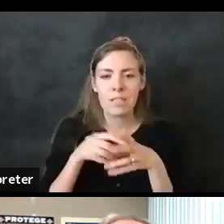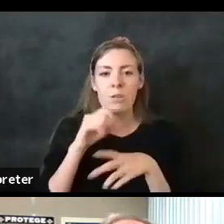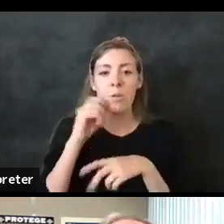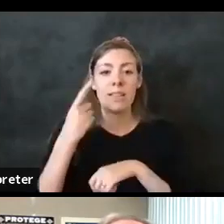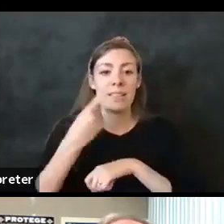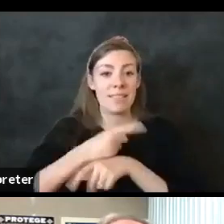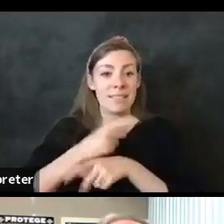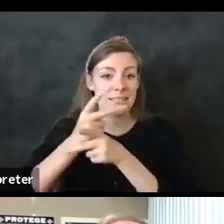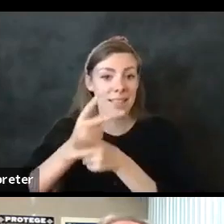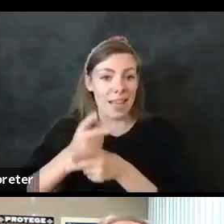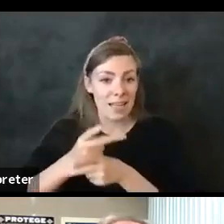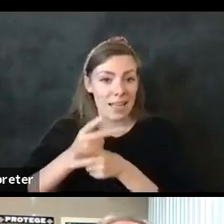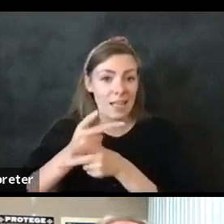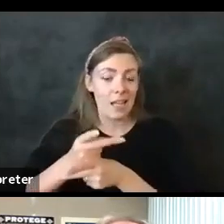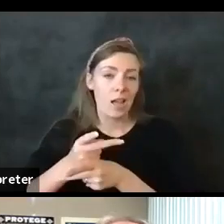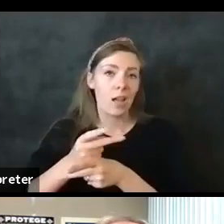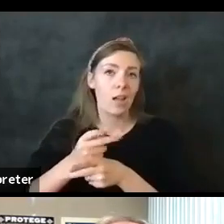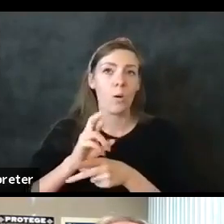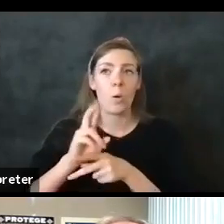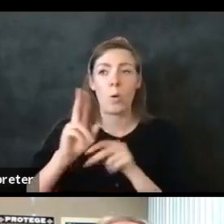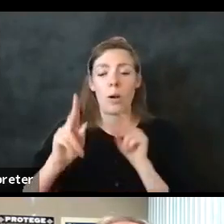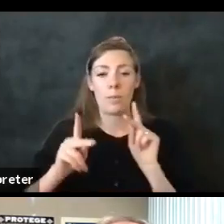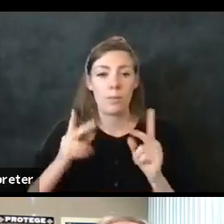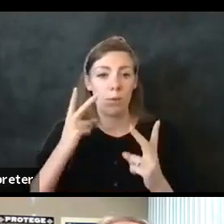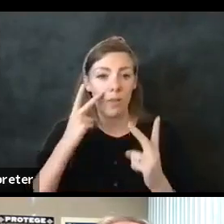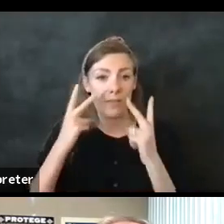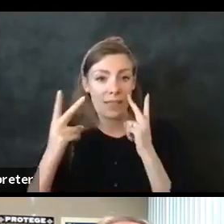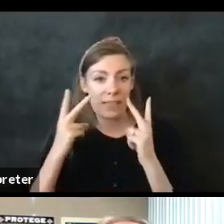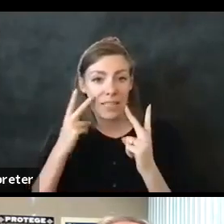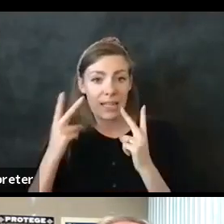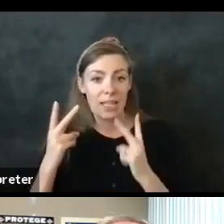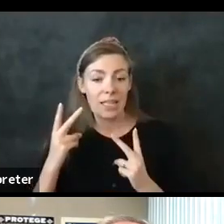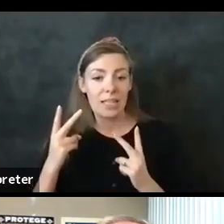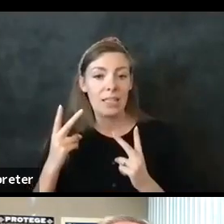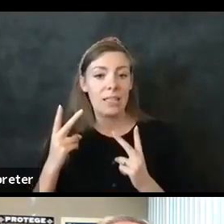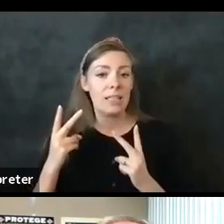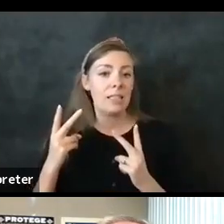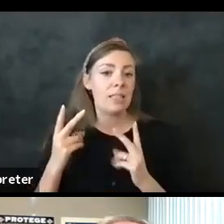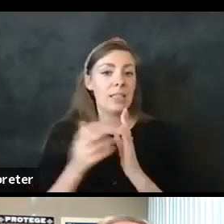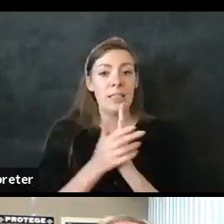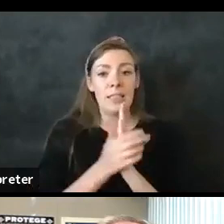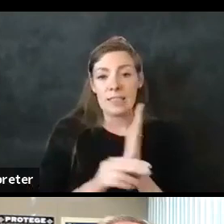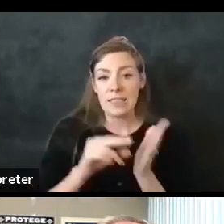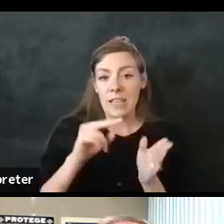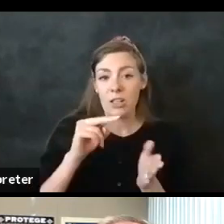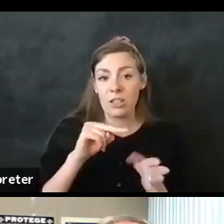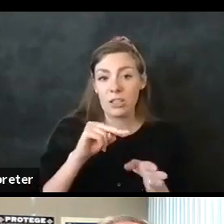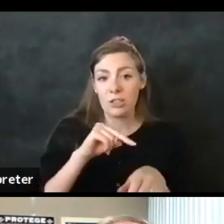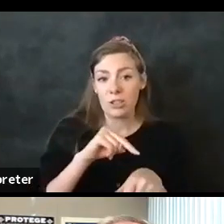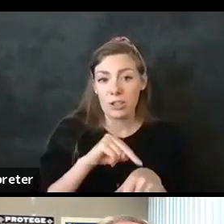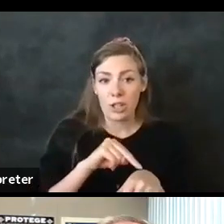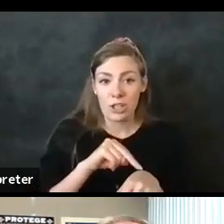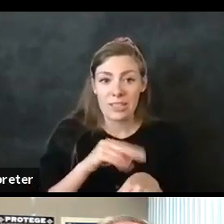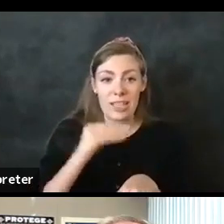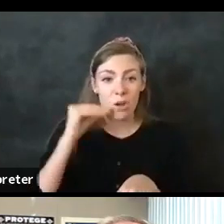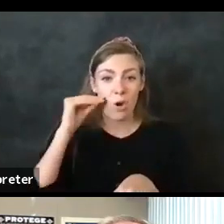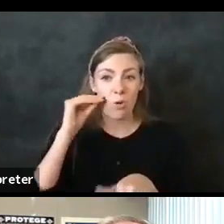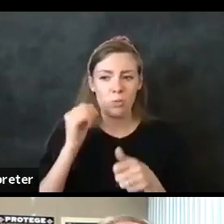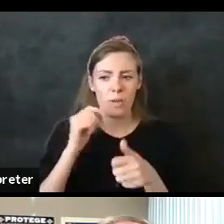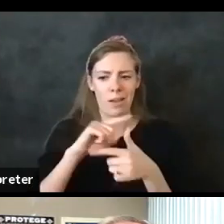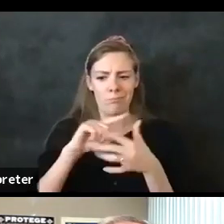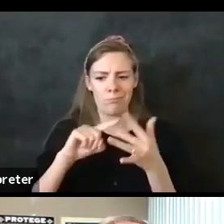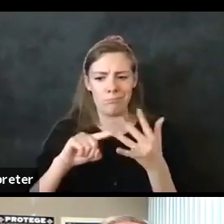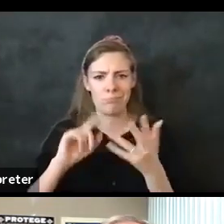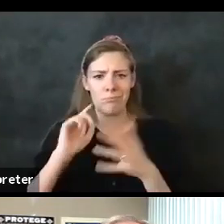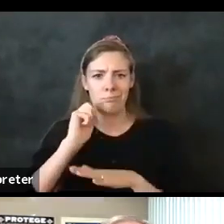weren't, people visiting the skilled nursing facilities. We had all kinds of things in place that